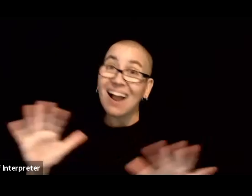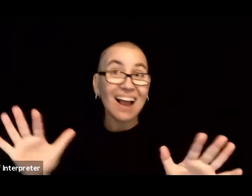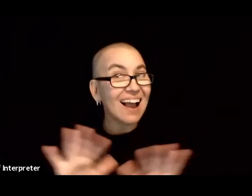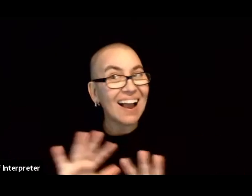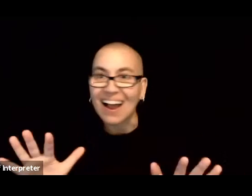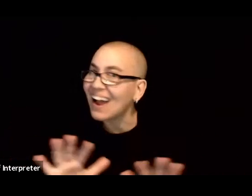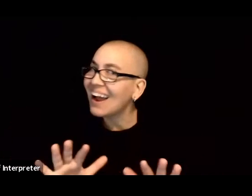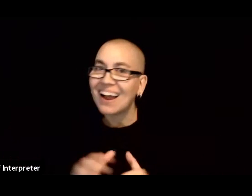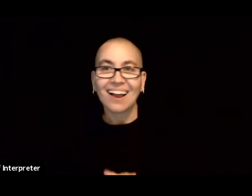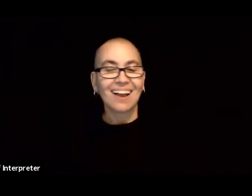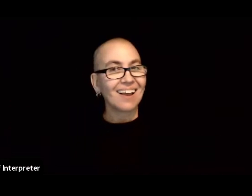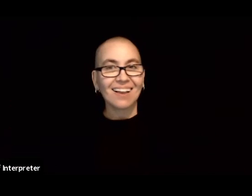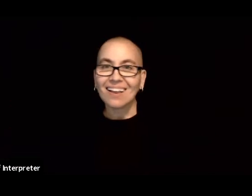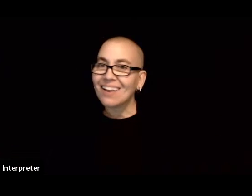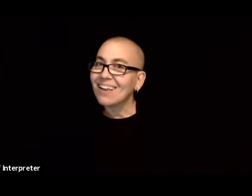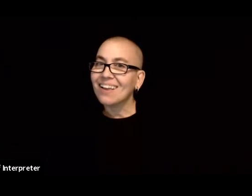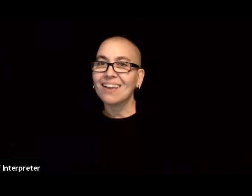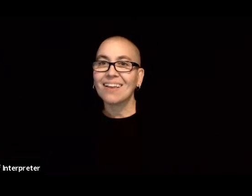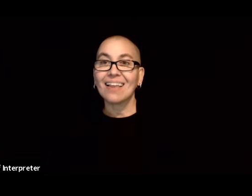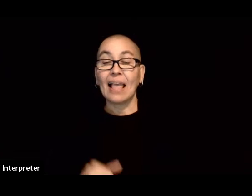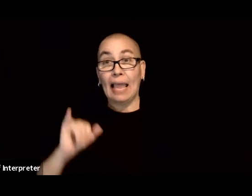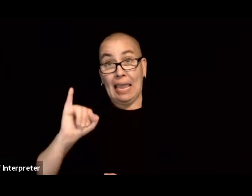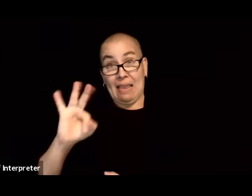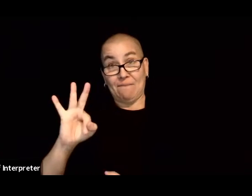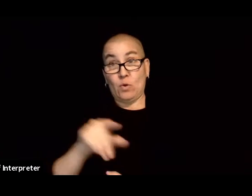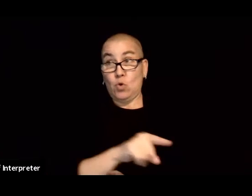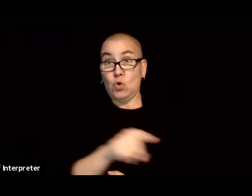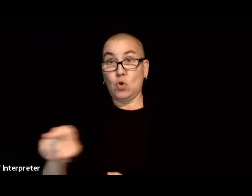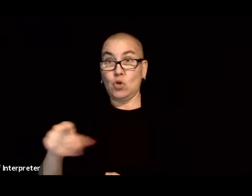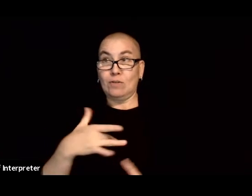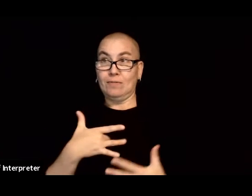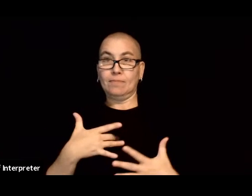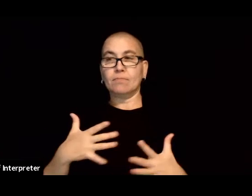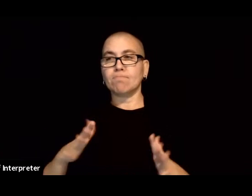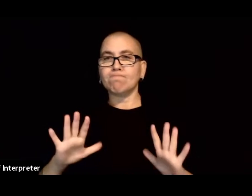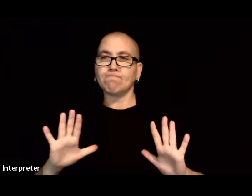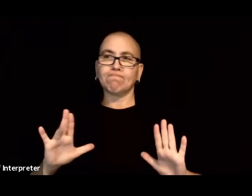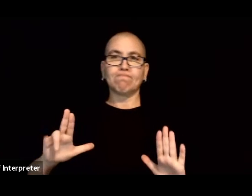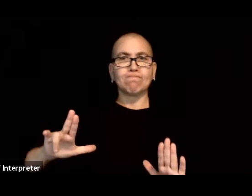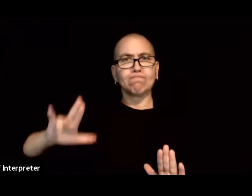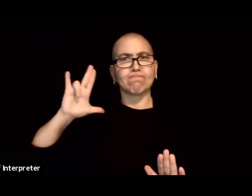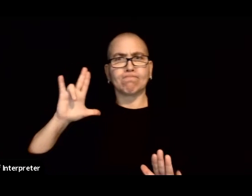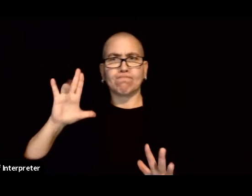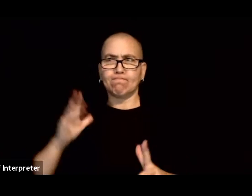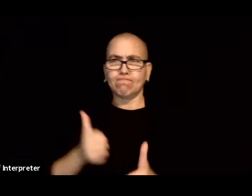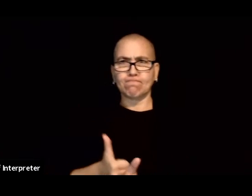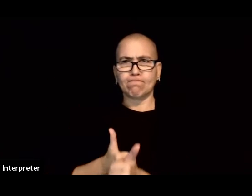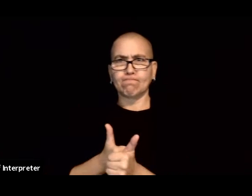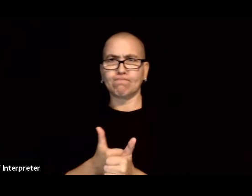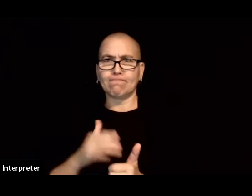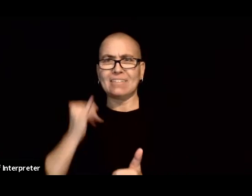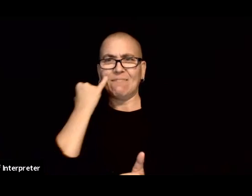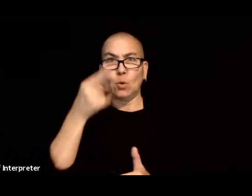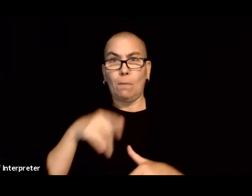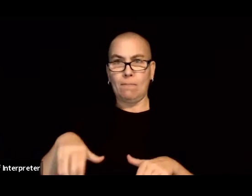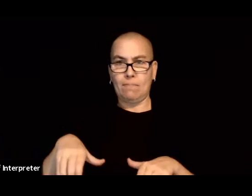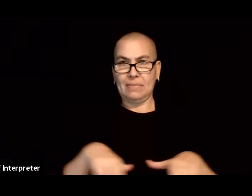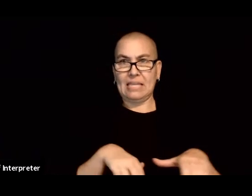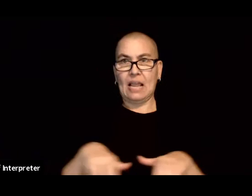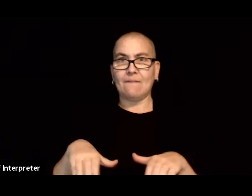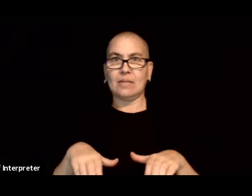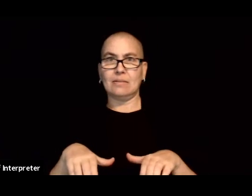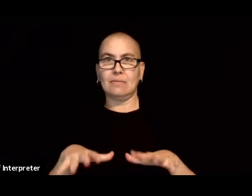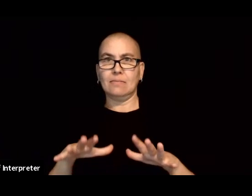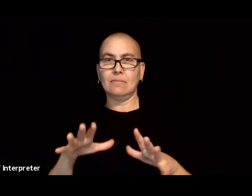they do in their public interactions, that's really, not just a message in Minnesota. That's really a kind of a nationwide